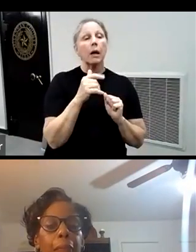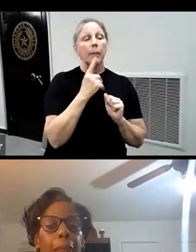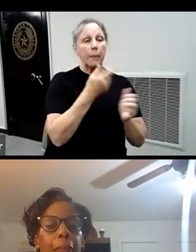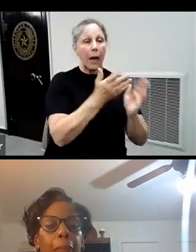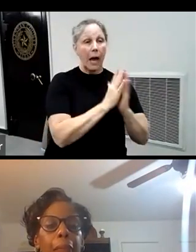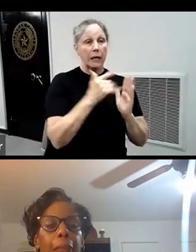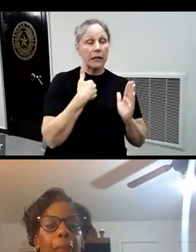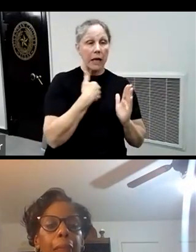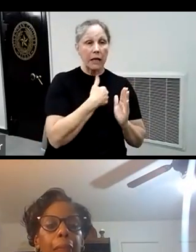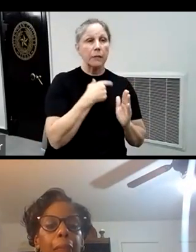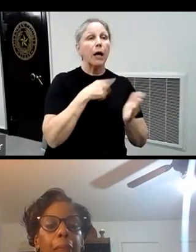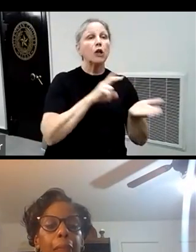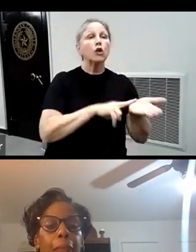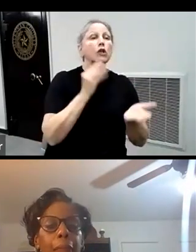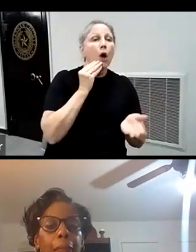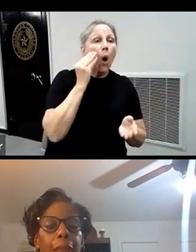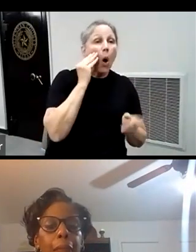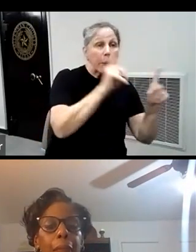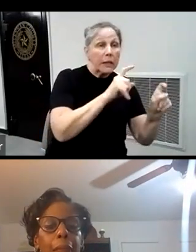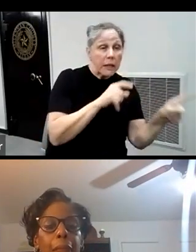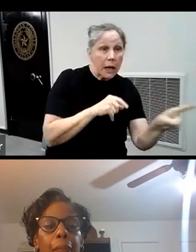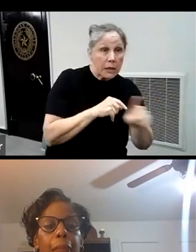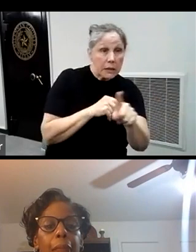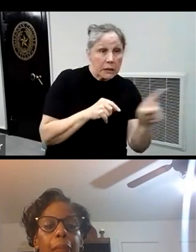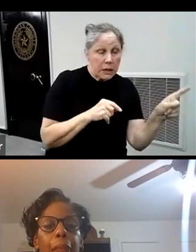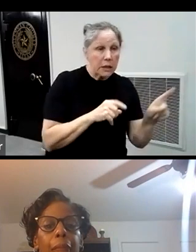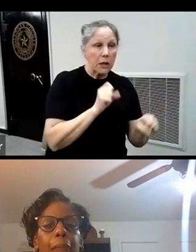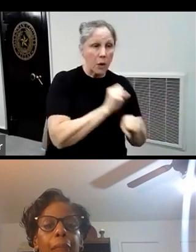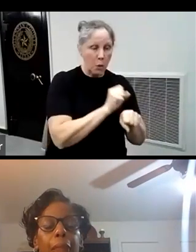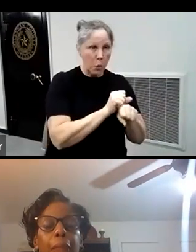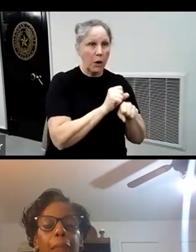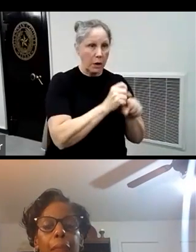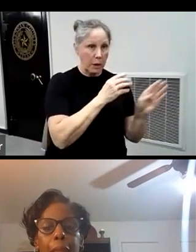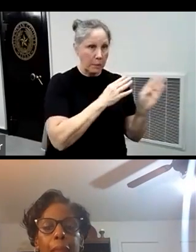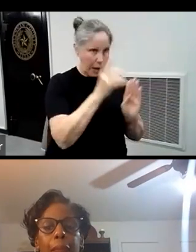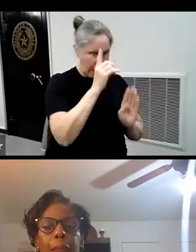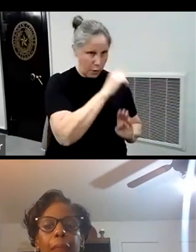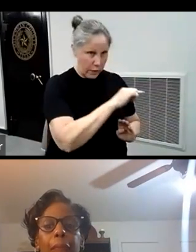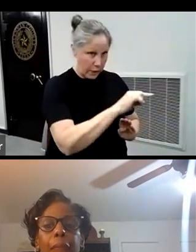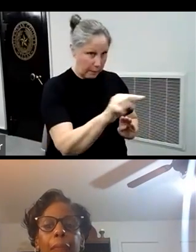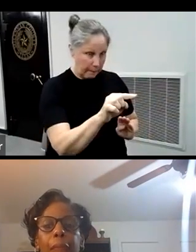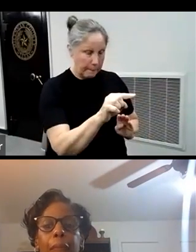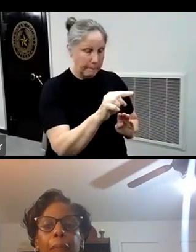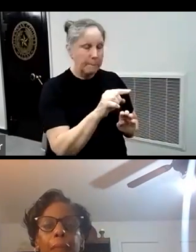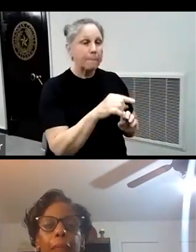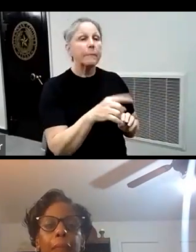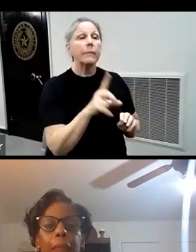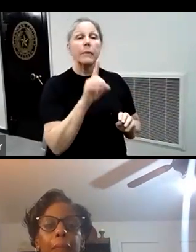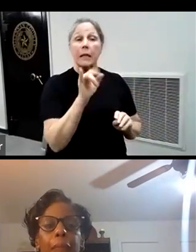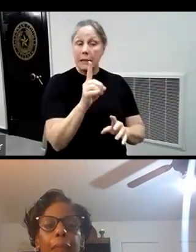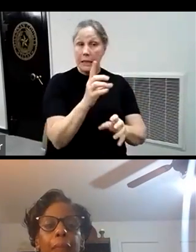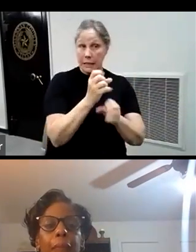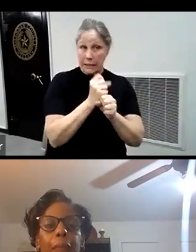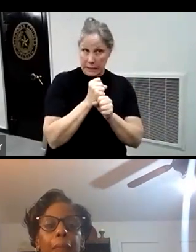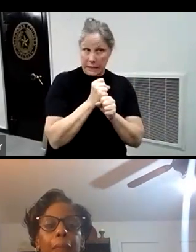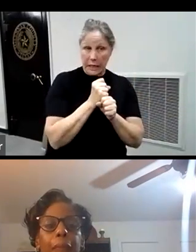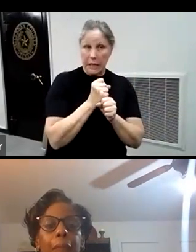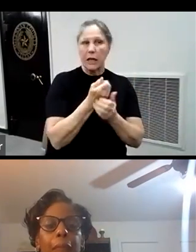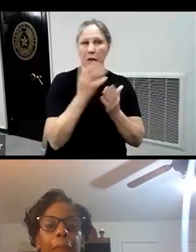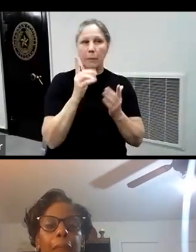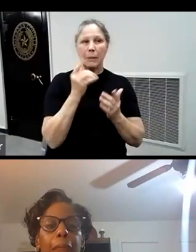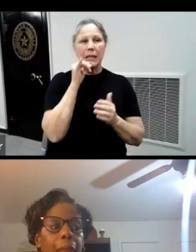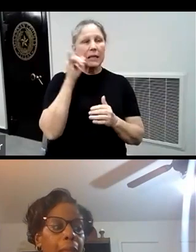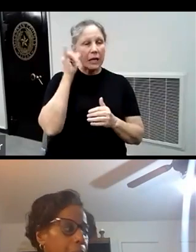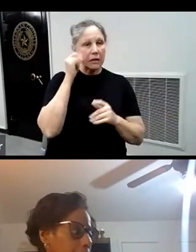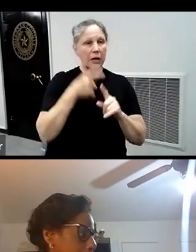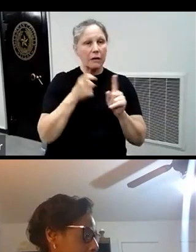nursing home testing. So we have some facilities we're working to plan testing for. We did receive a couple of STAR requests yesterday of some